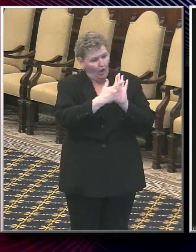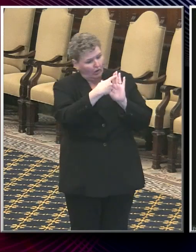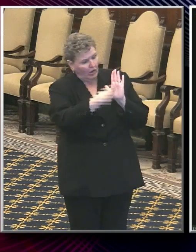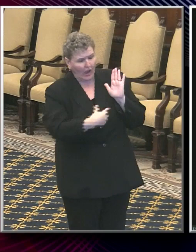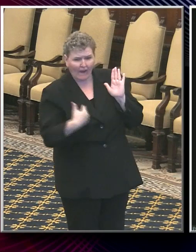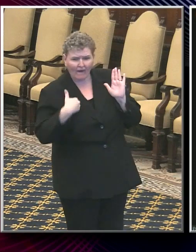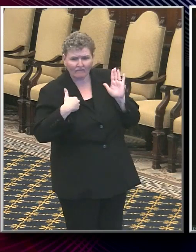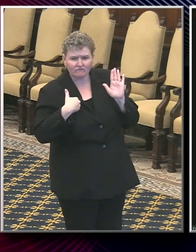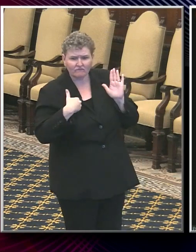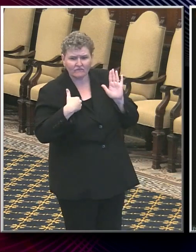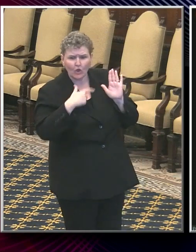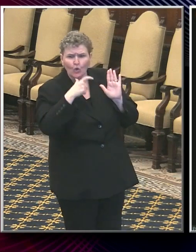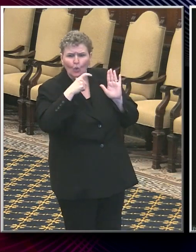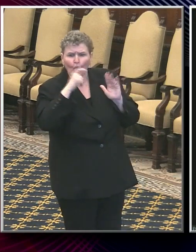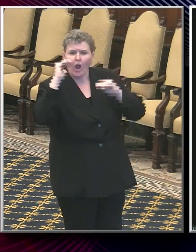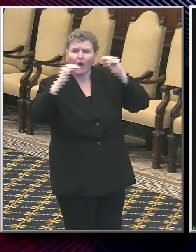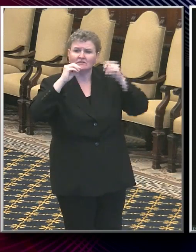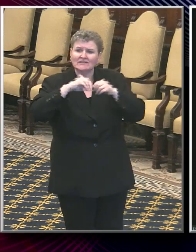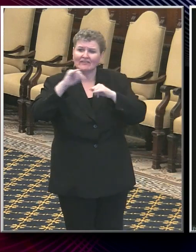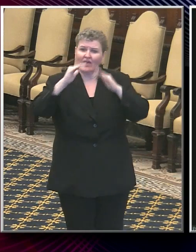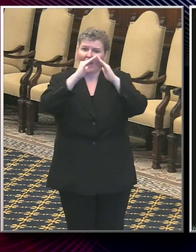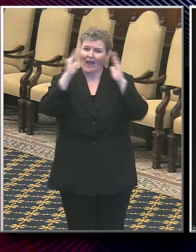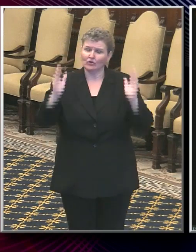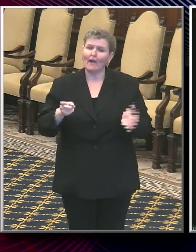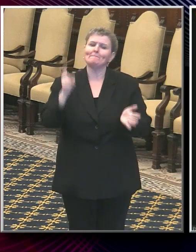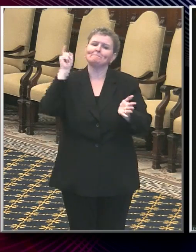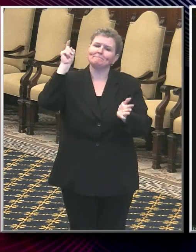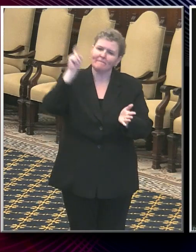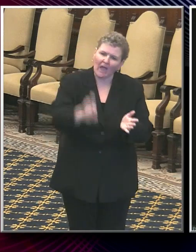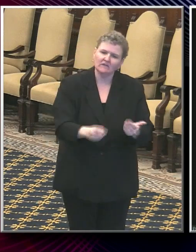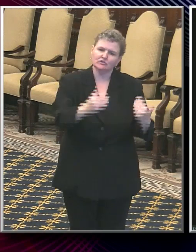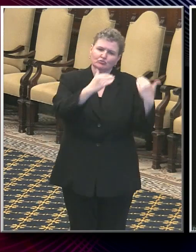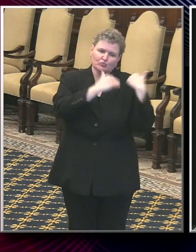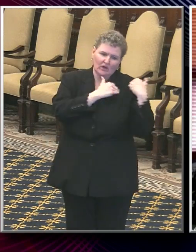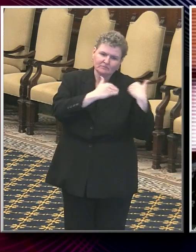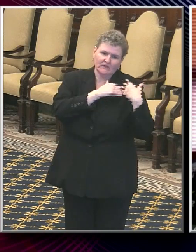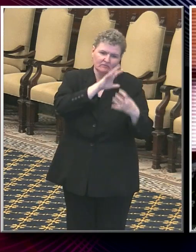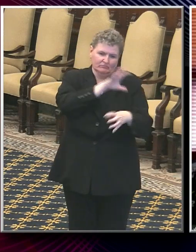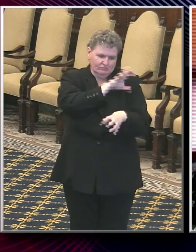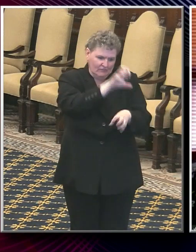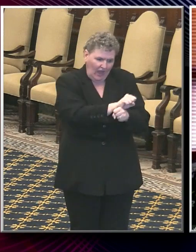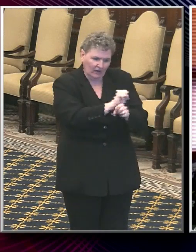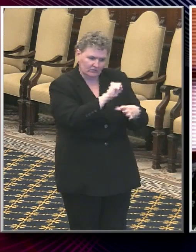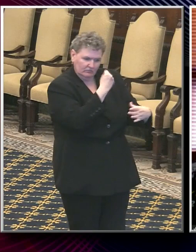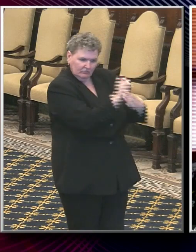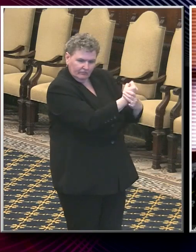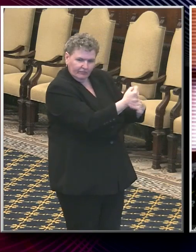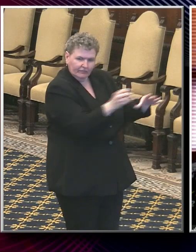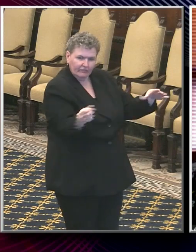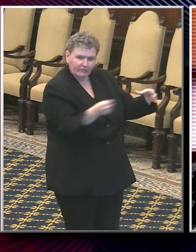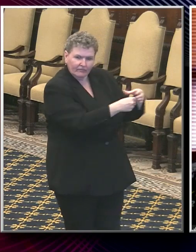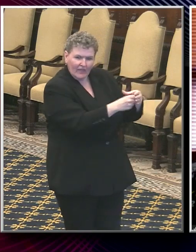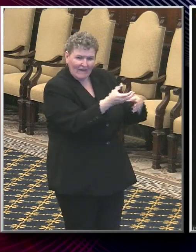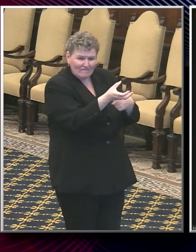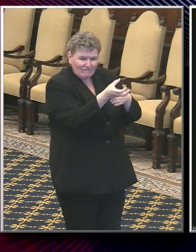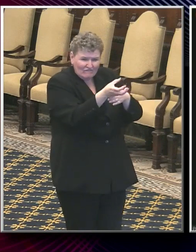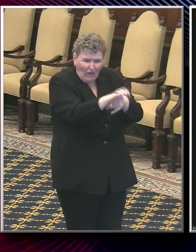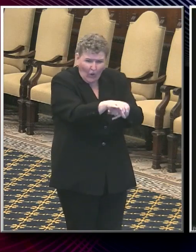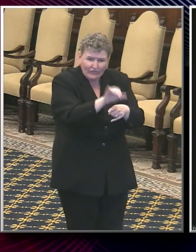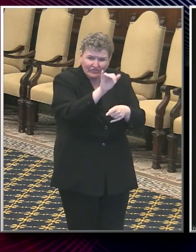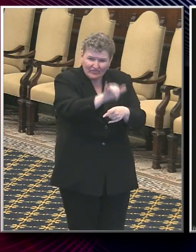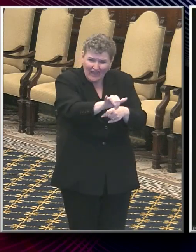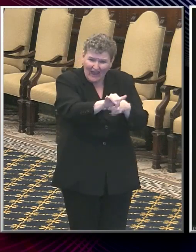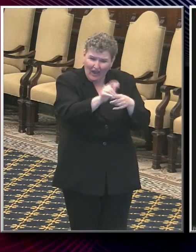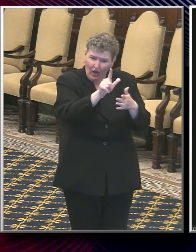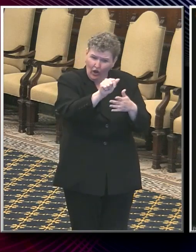the adults in a household with guns to be responsible for securing them. Right. Is there any enforcement of that law, especially